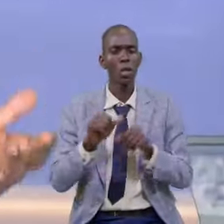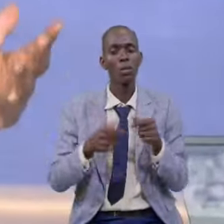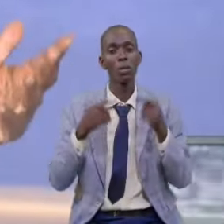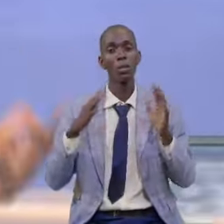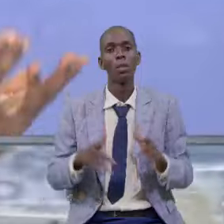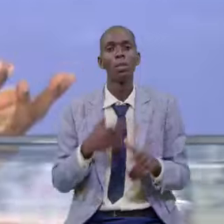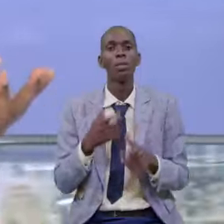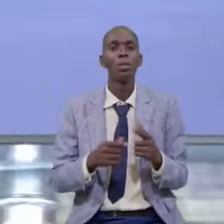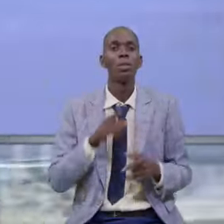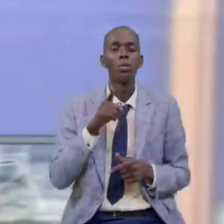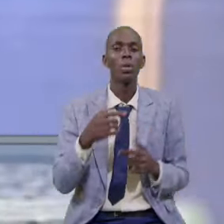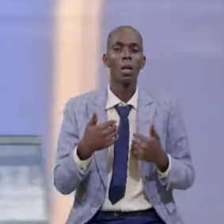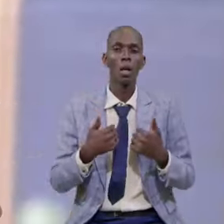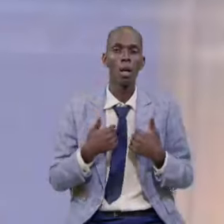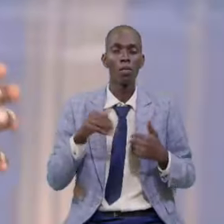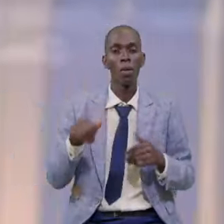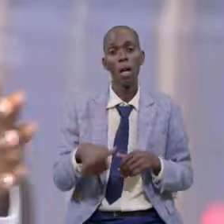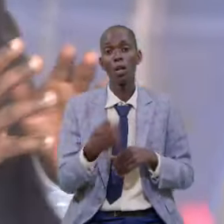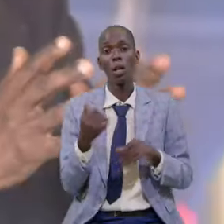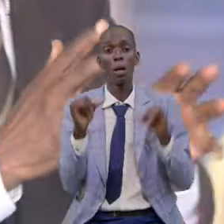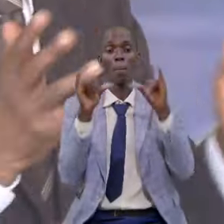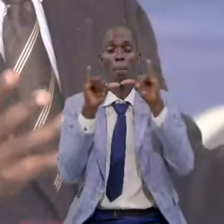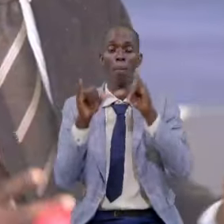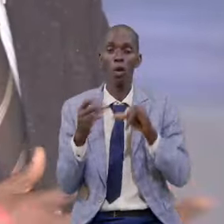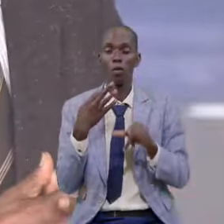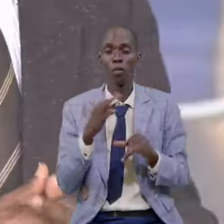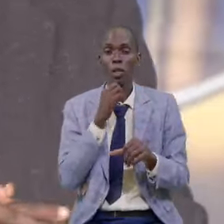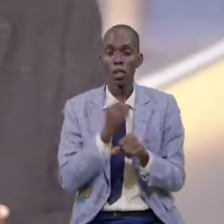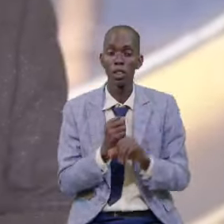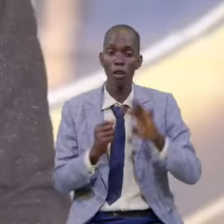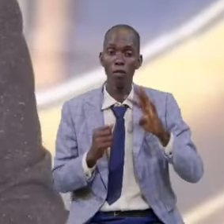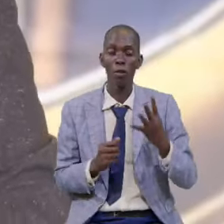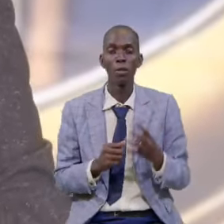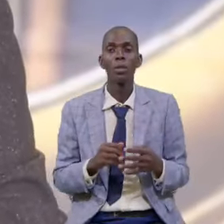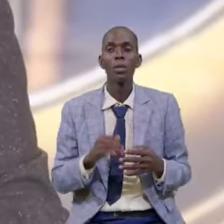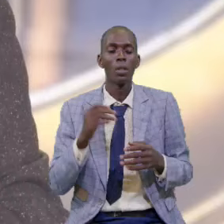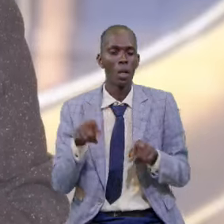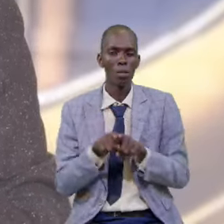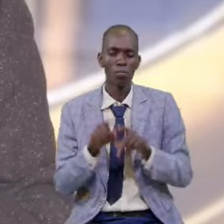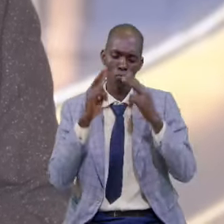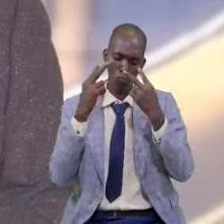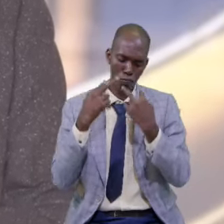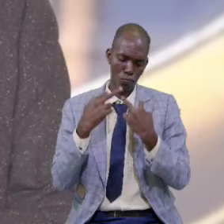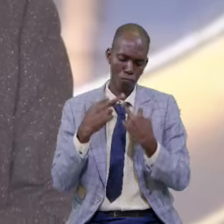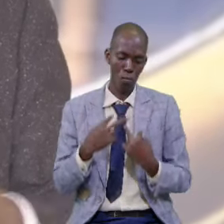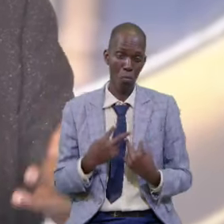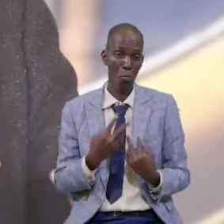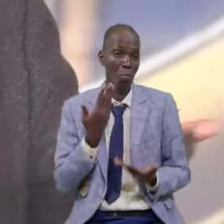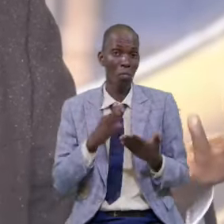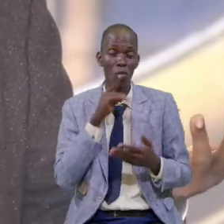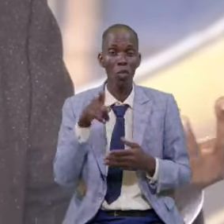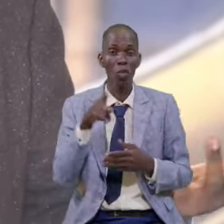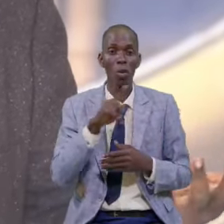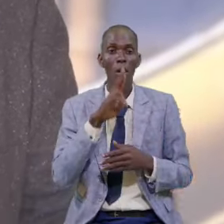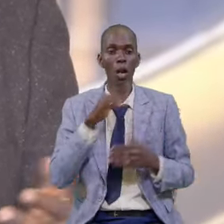another measure of your age. As we look at ourselves, Maybe you are young, but